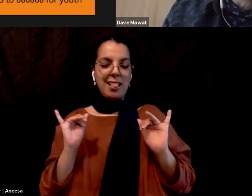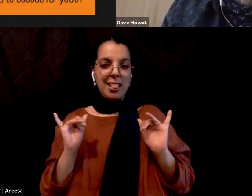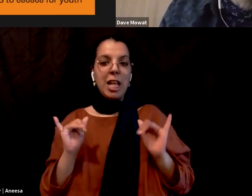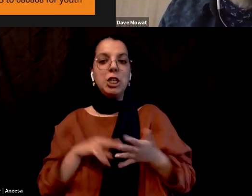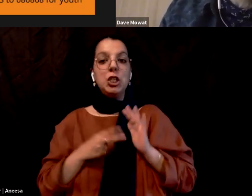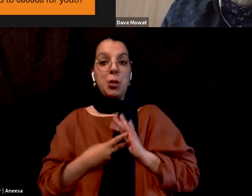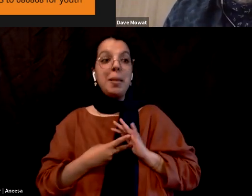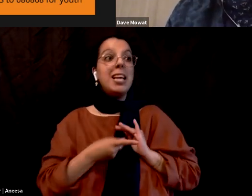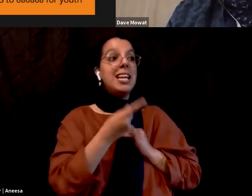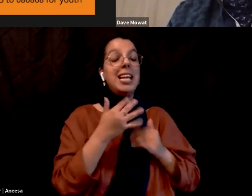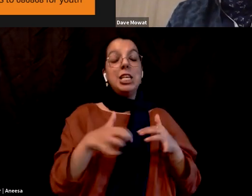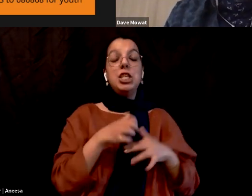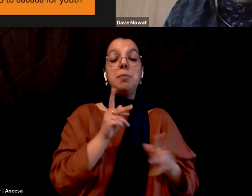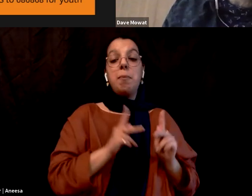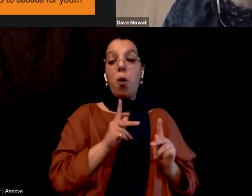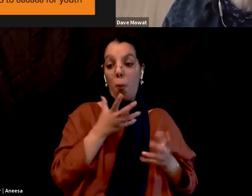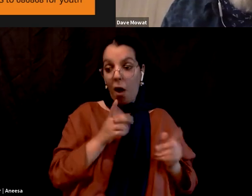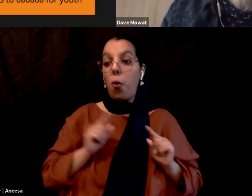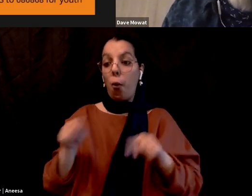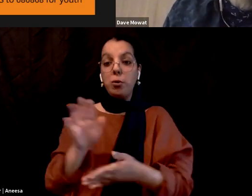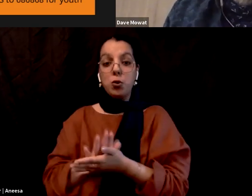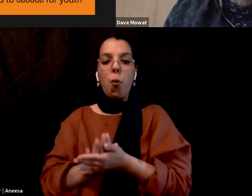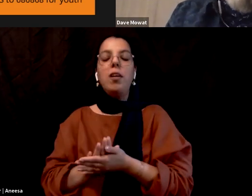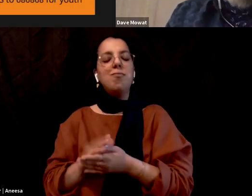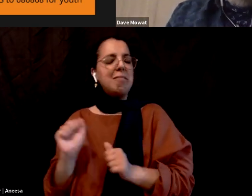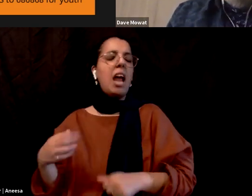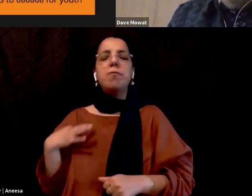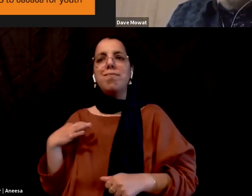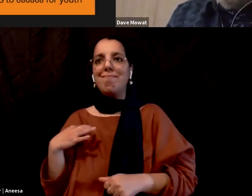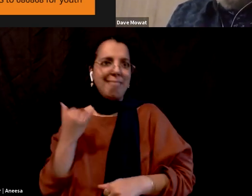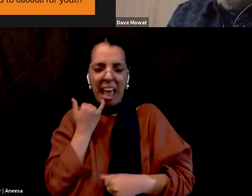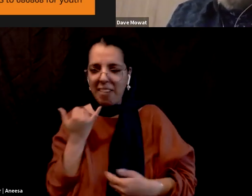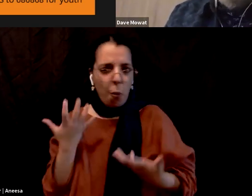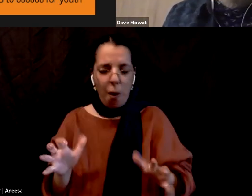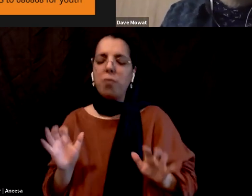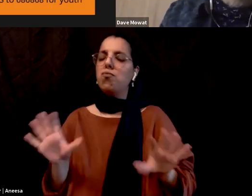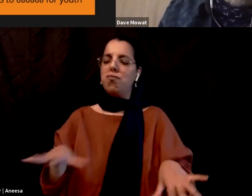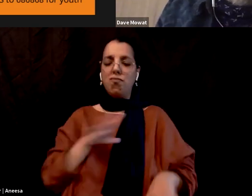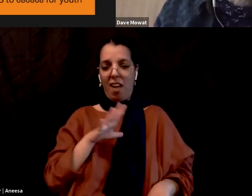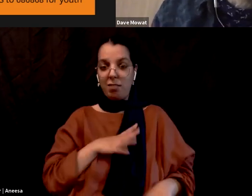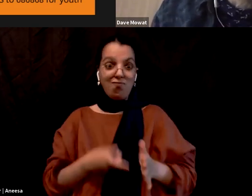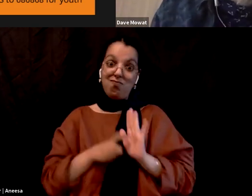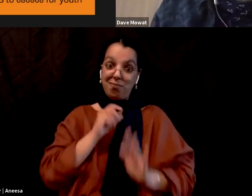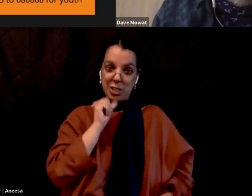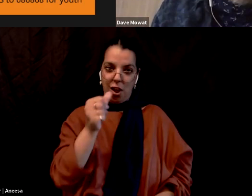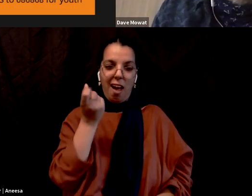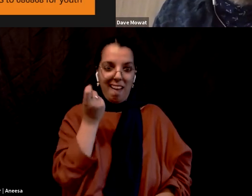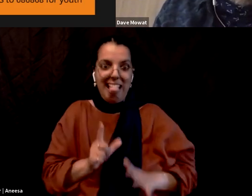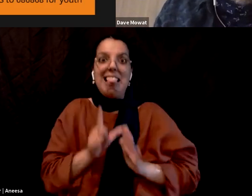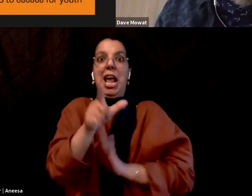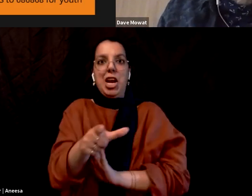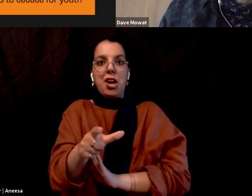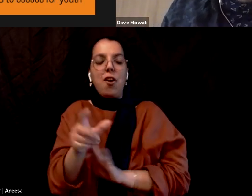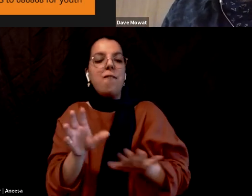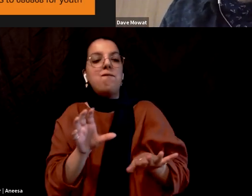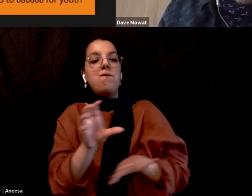voluntary attendance, unlike later in the 1880s and later when the residential school system forces